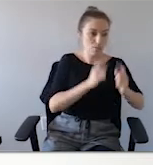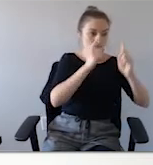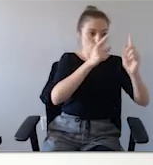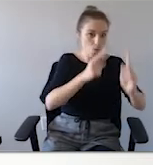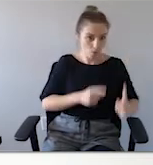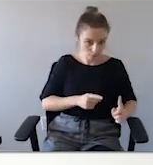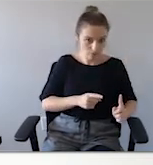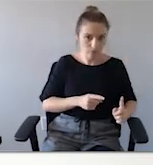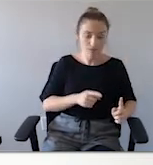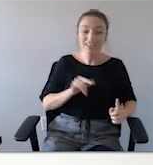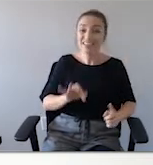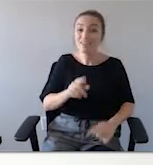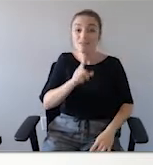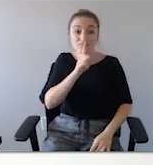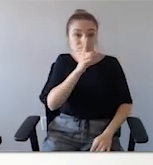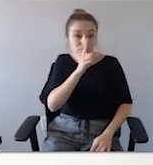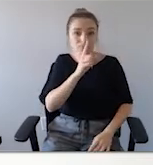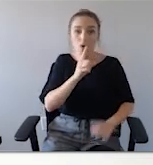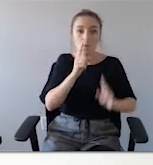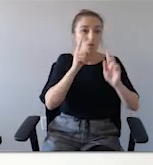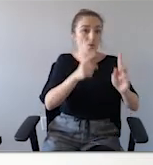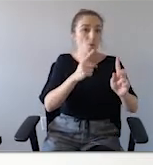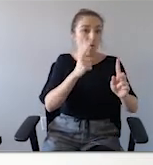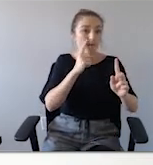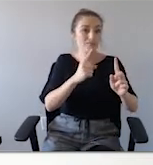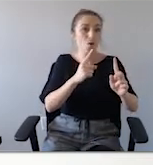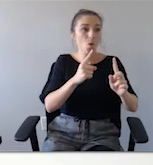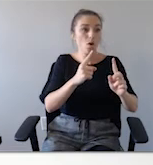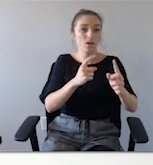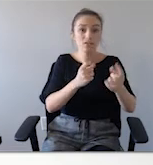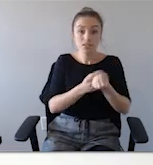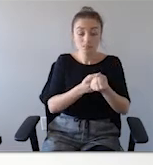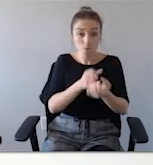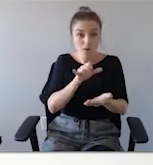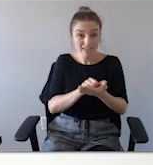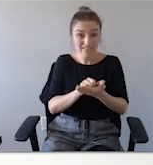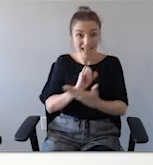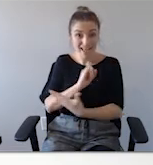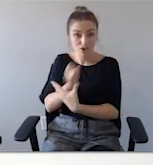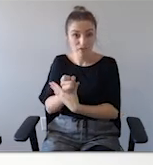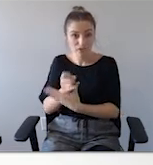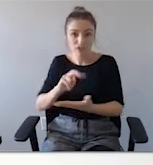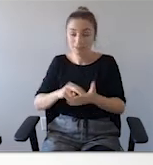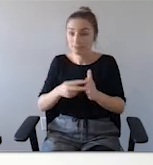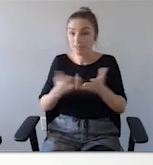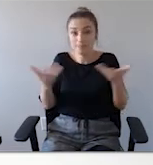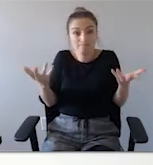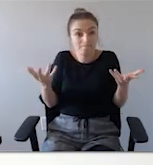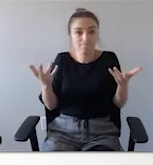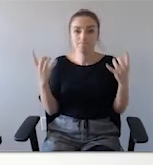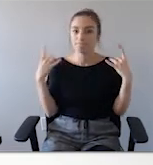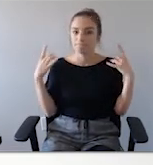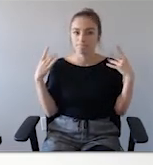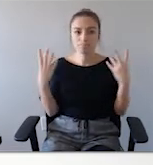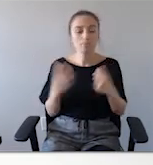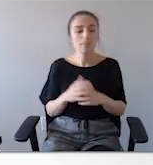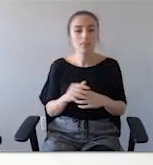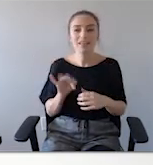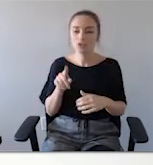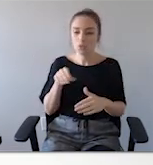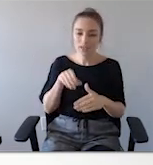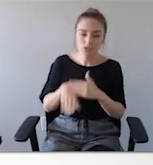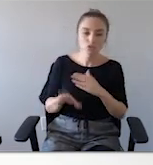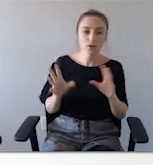more intensive intervention, you're not going to get it. So the goals are really important because they're not, if you go into a meeting and you're